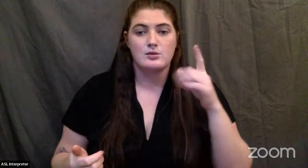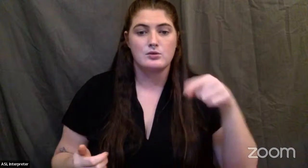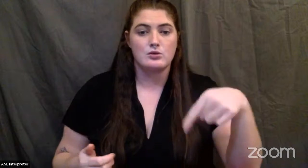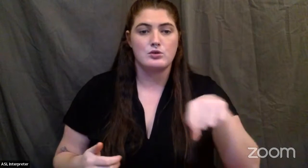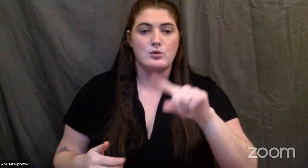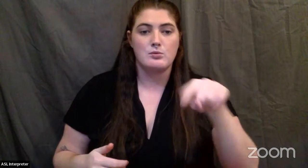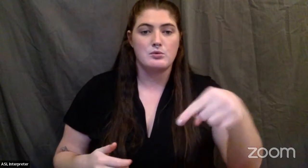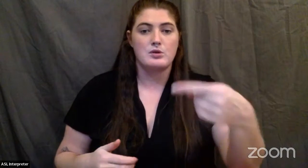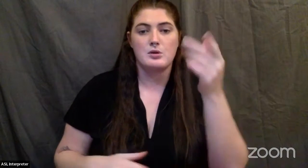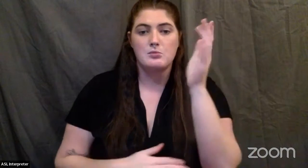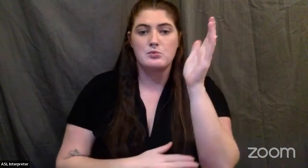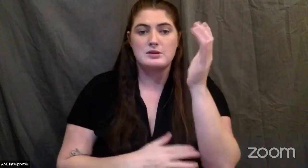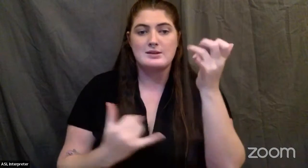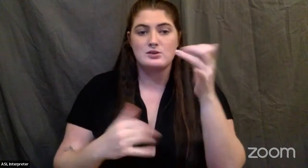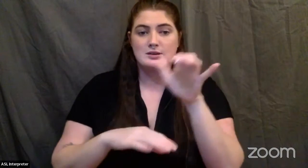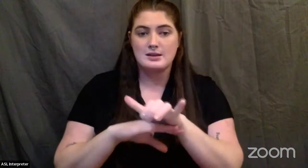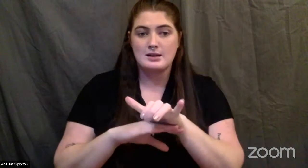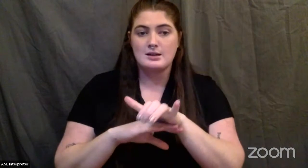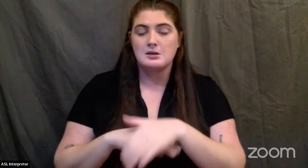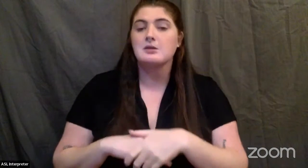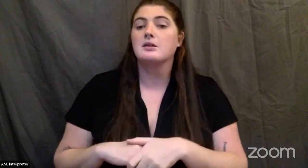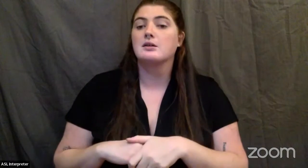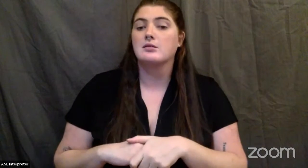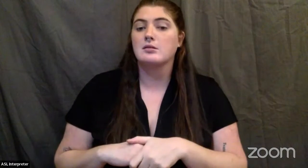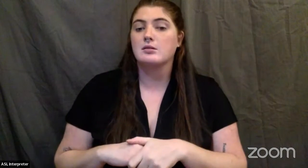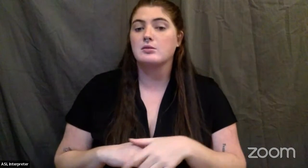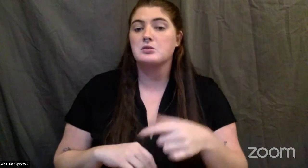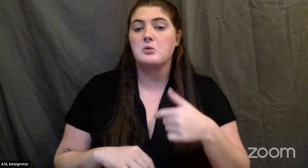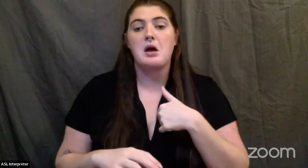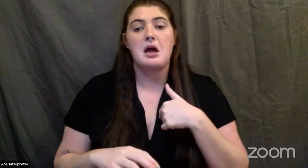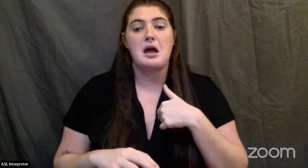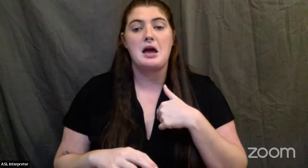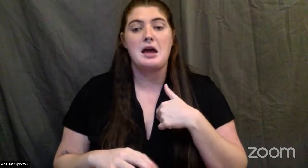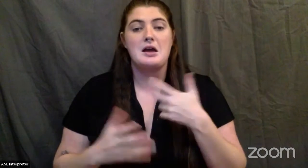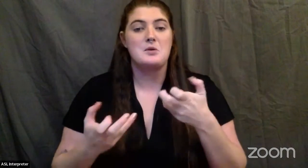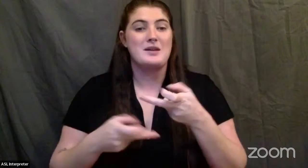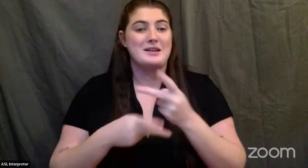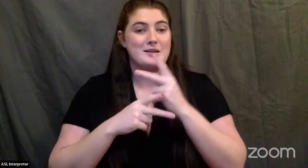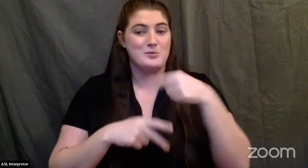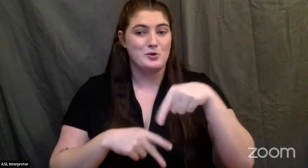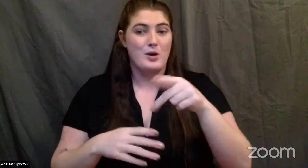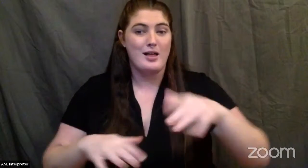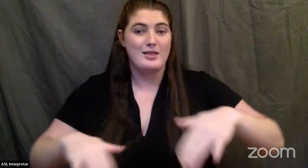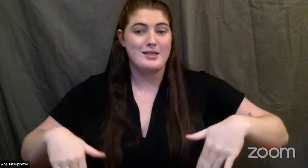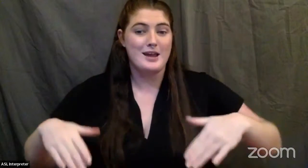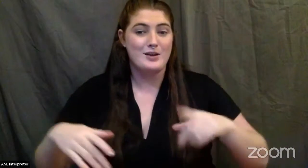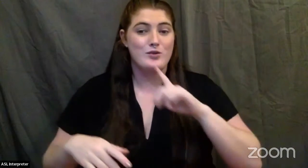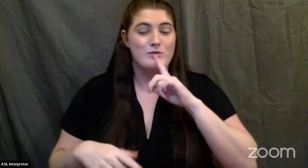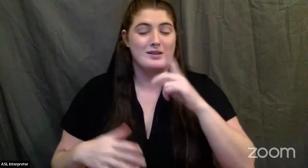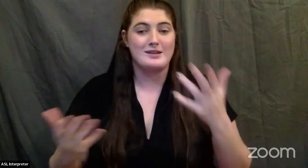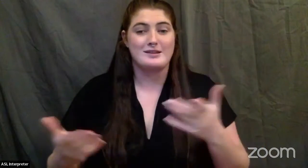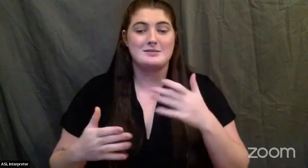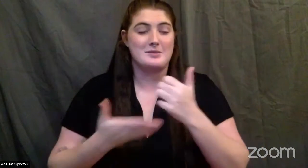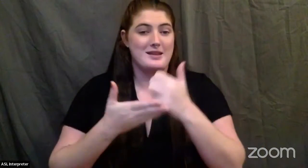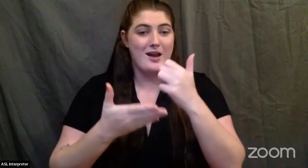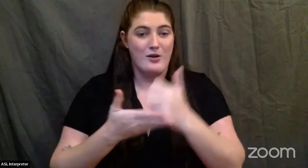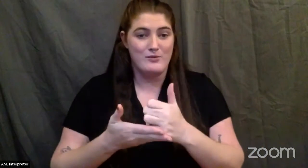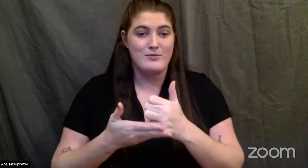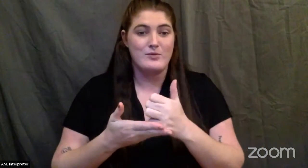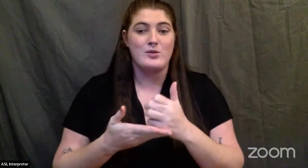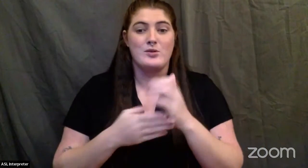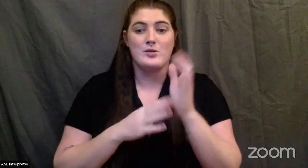presentation tonight. So Okay. I don't want to keep you guys any later. This has been actually very, very helpful.